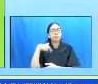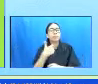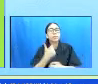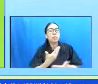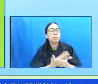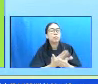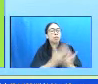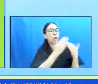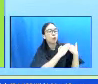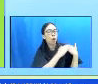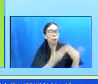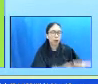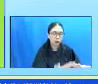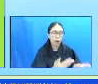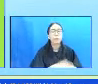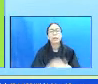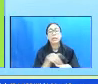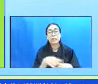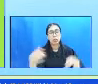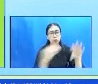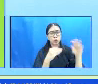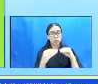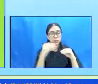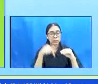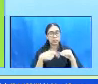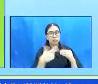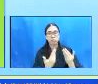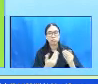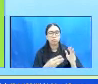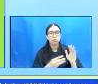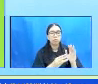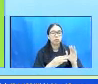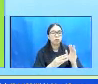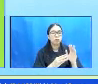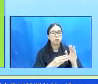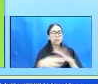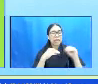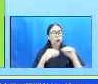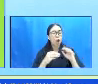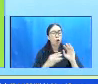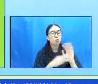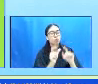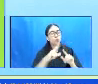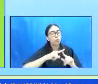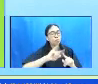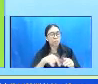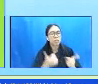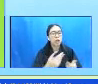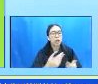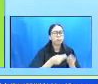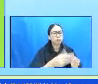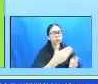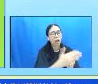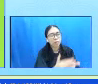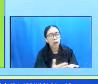discussion, providing evidence and data, giving them the best practices, but also not only success story, but